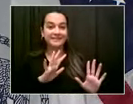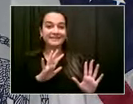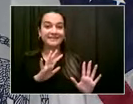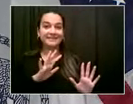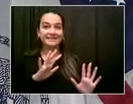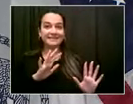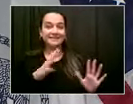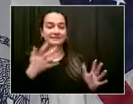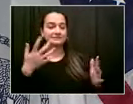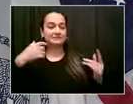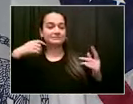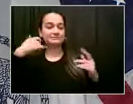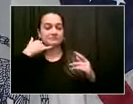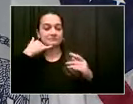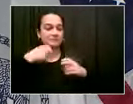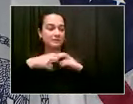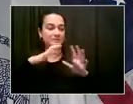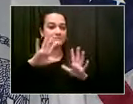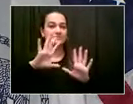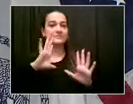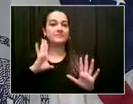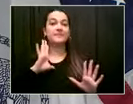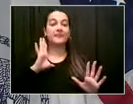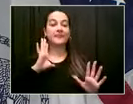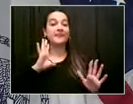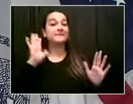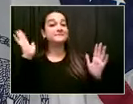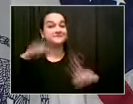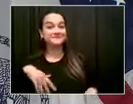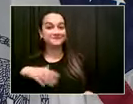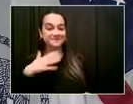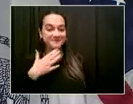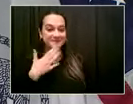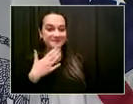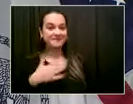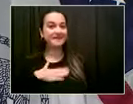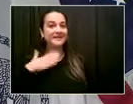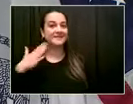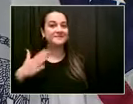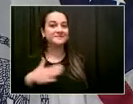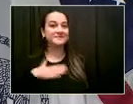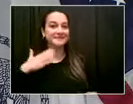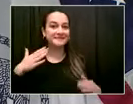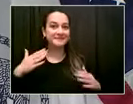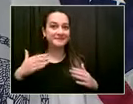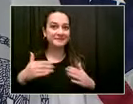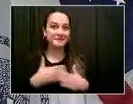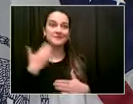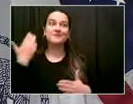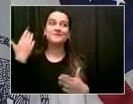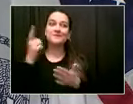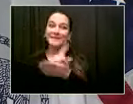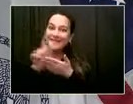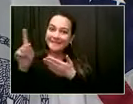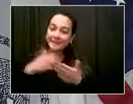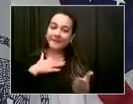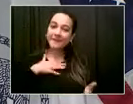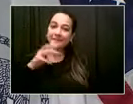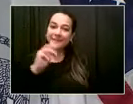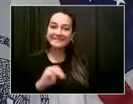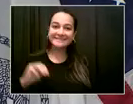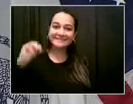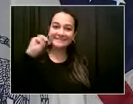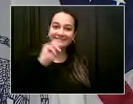for taking the call, and happy new week. It's a good week, James. How you doing? So far,